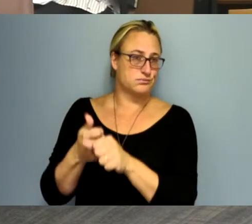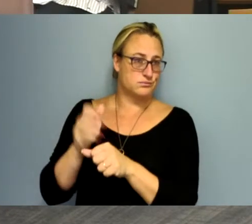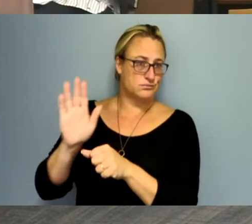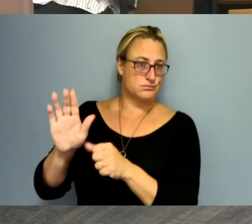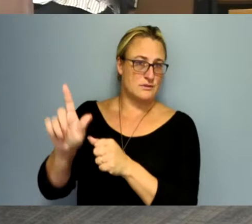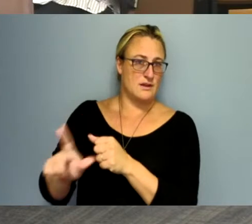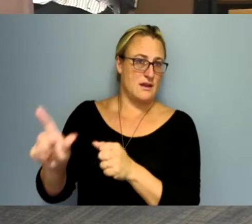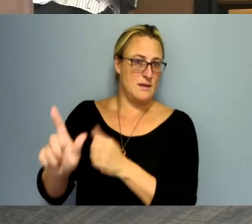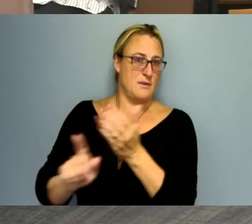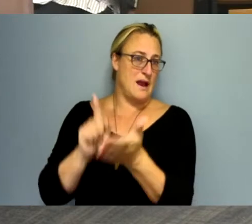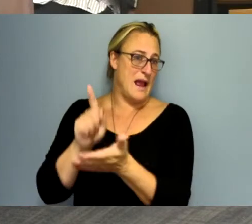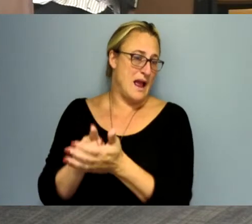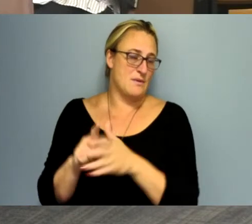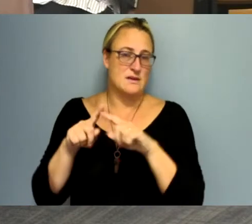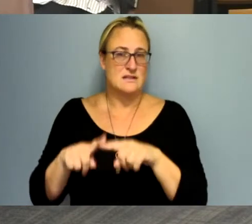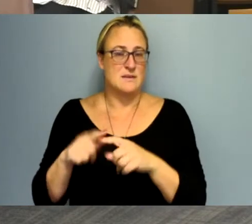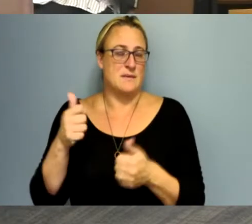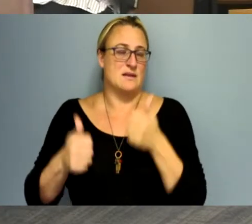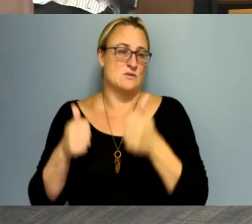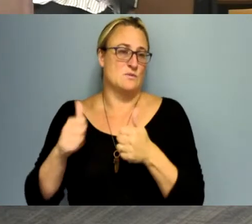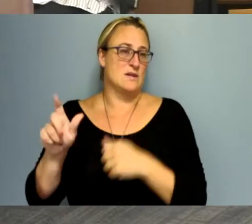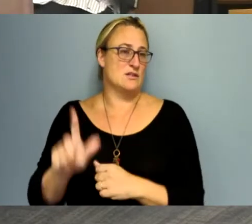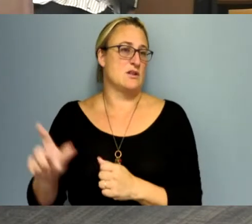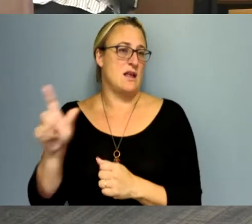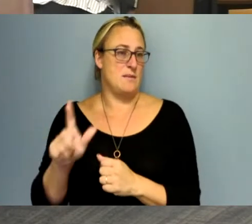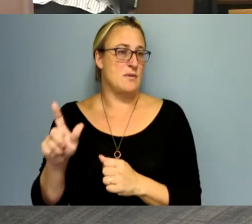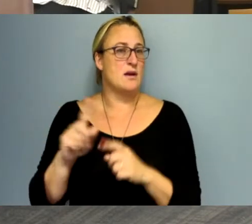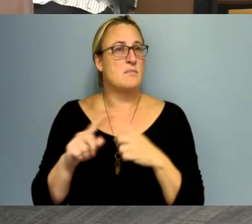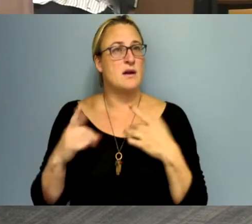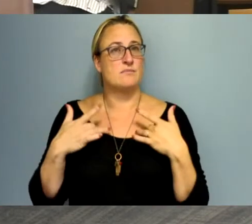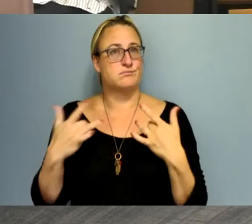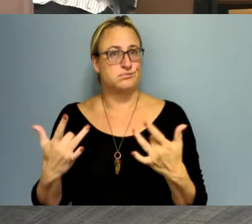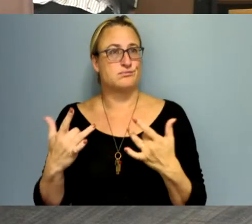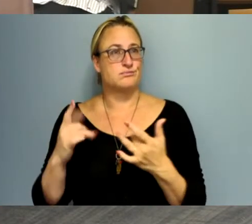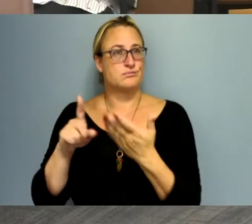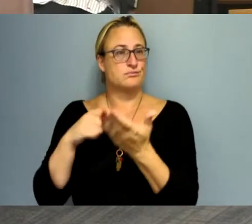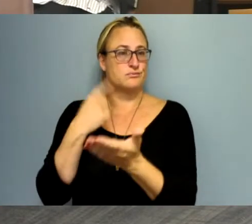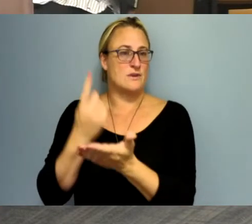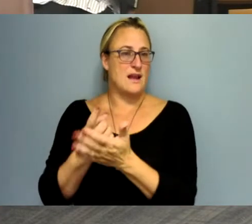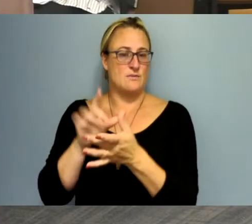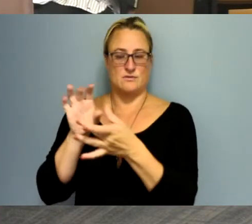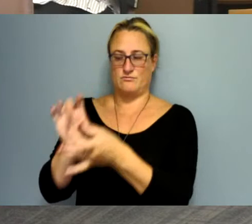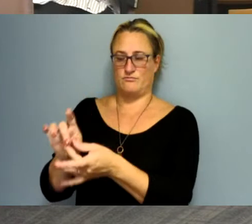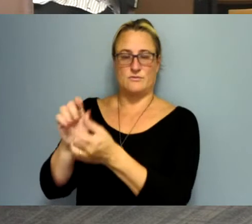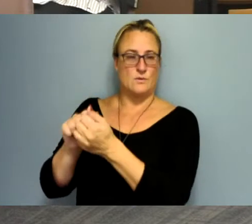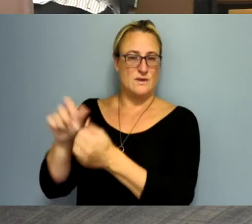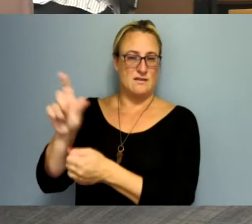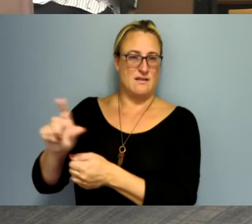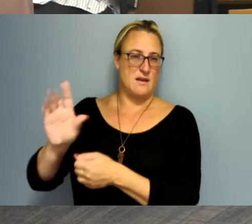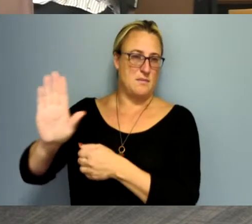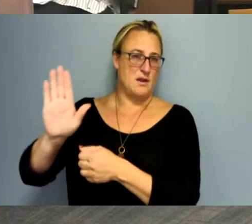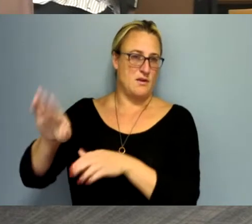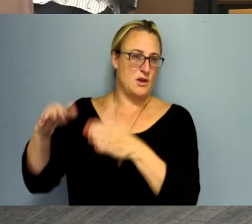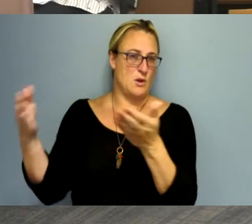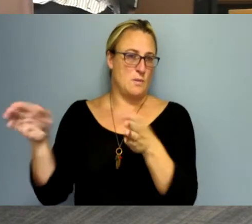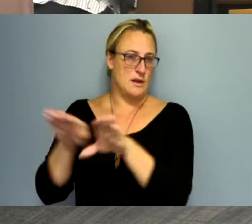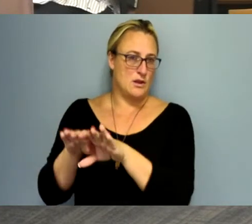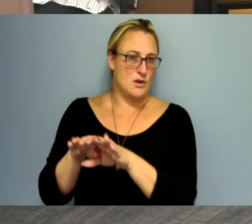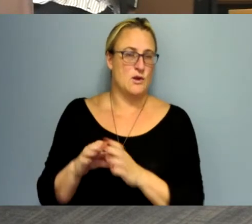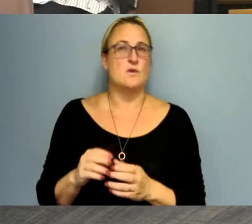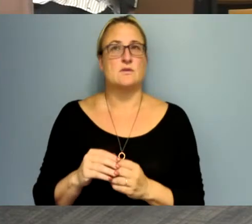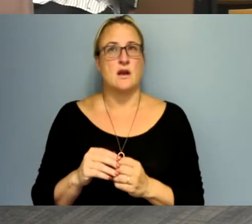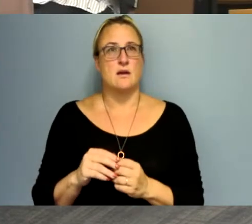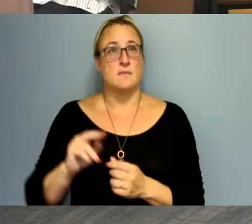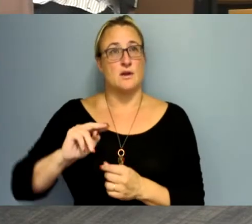are different depending on location, but they typically follow the library's hours. Besides Northampton's